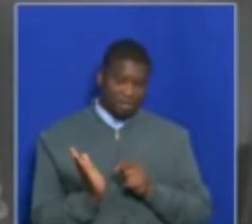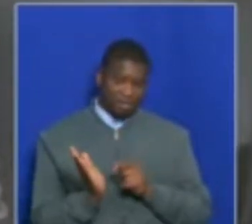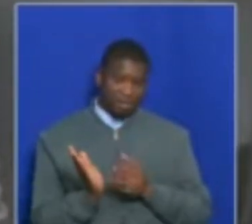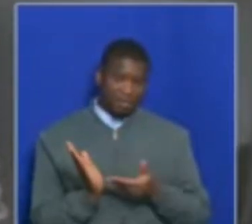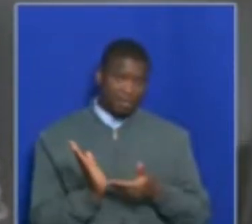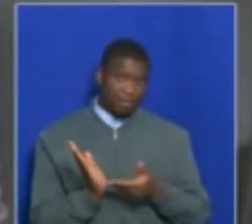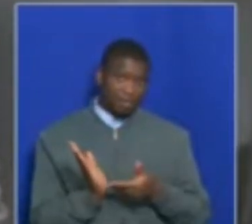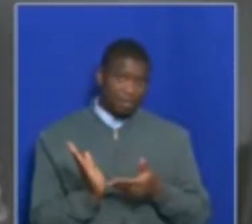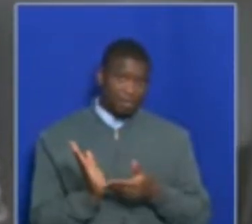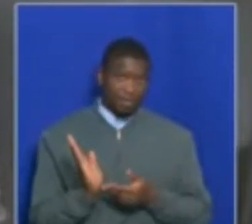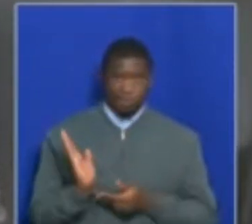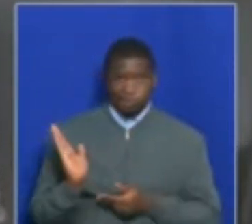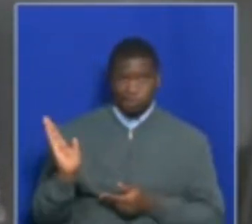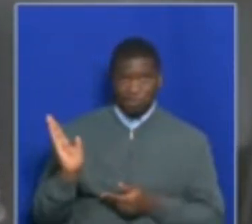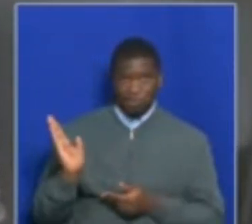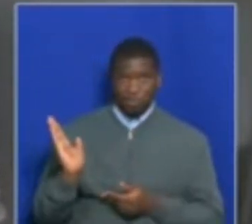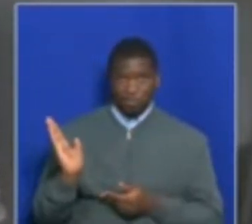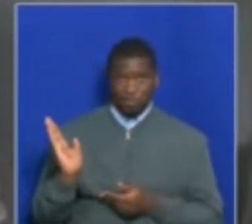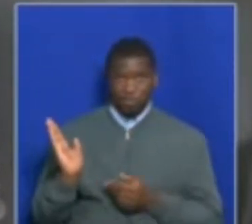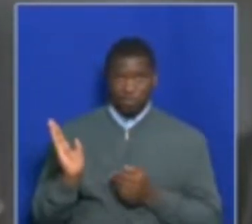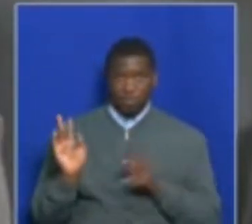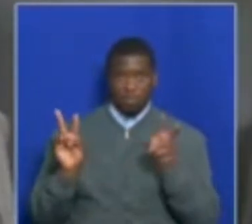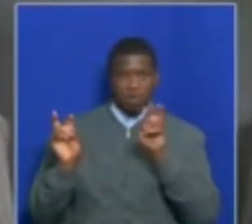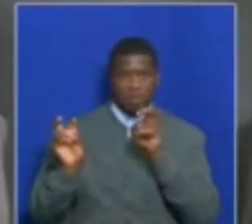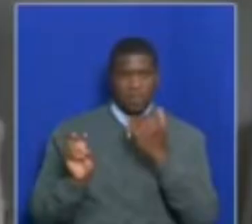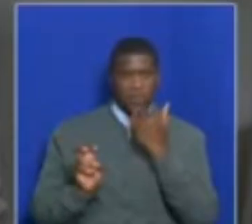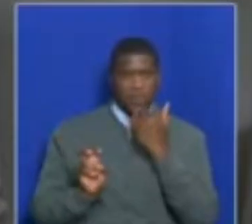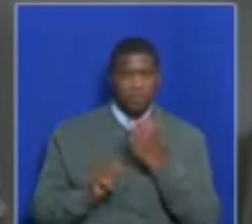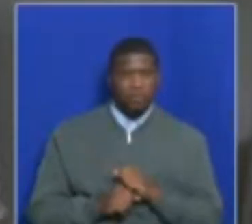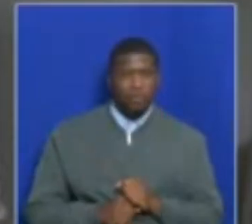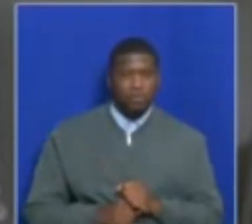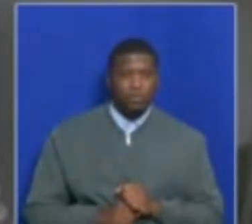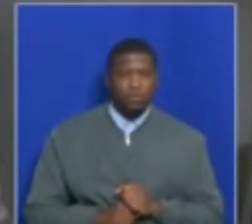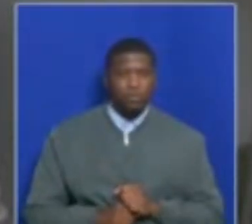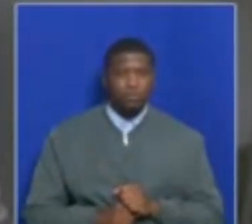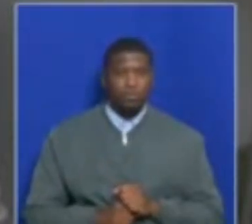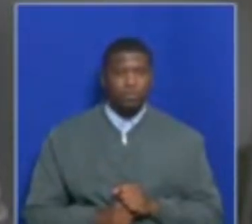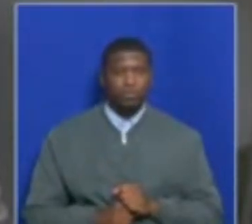or under whose name those notes in the docket appear? Okay.